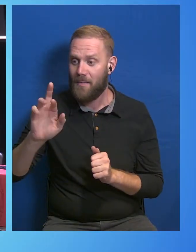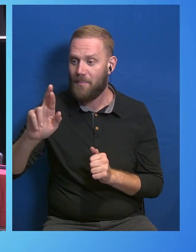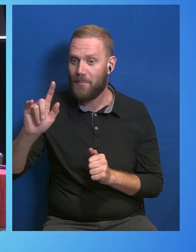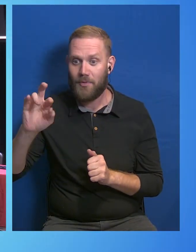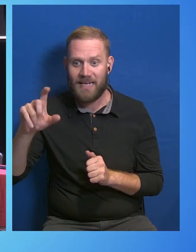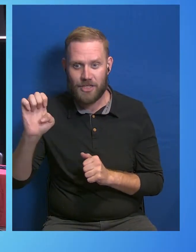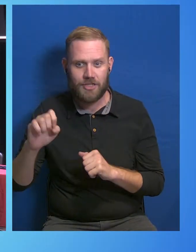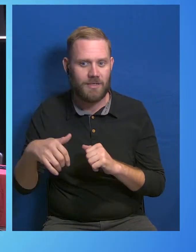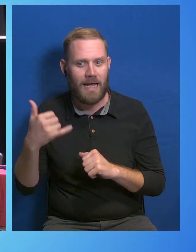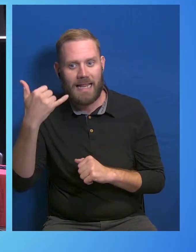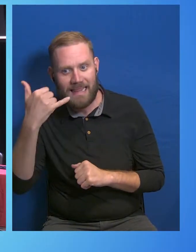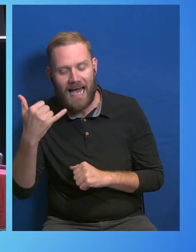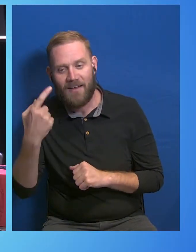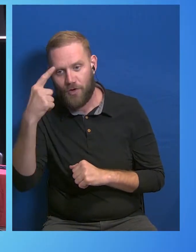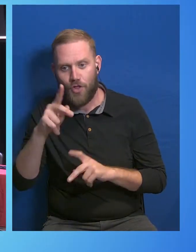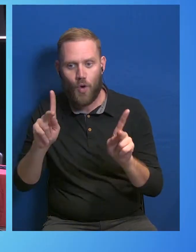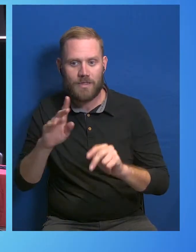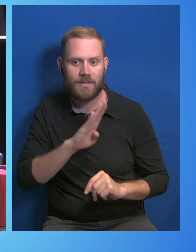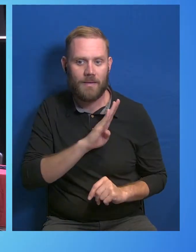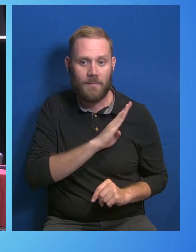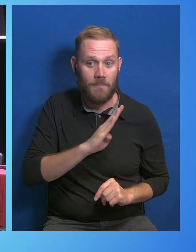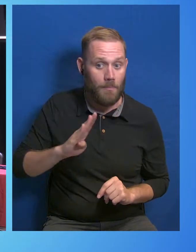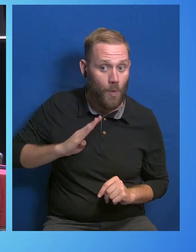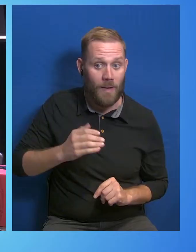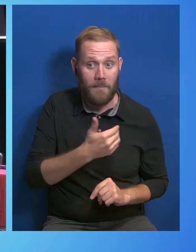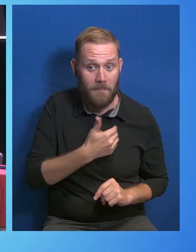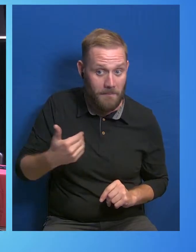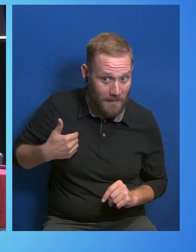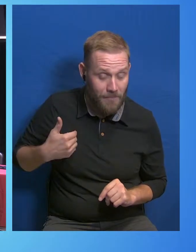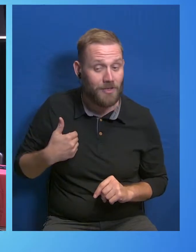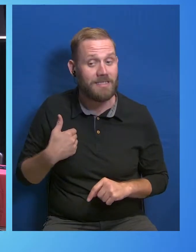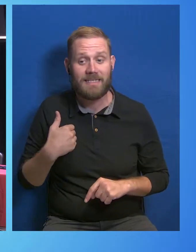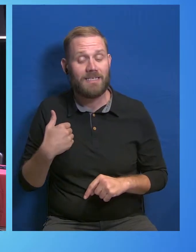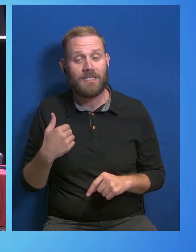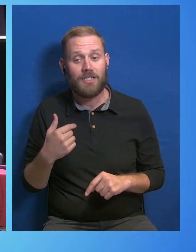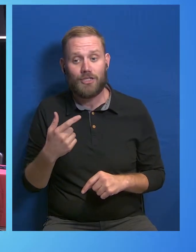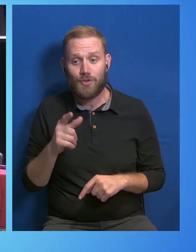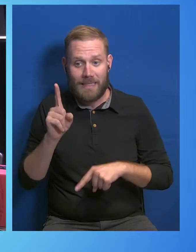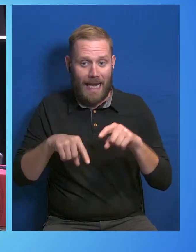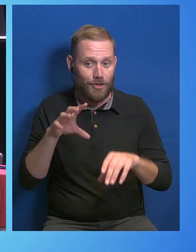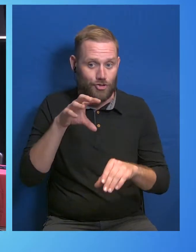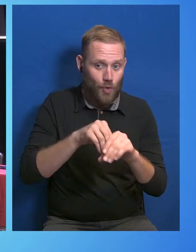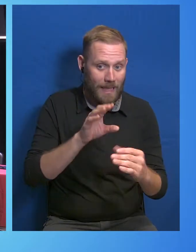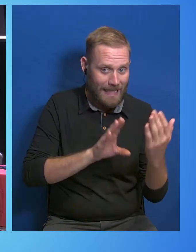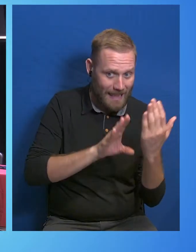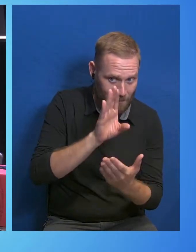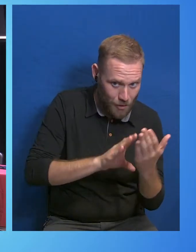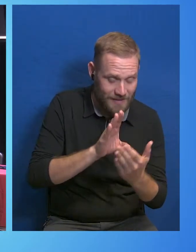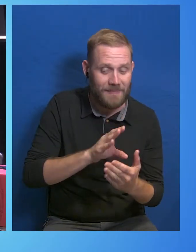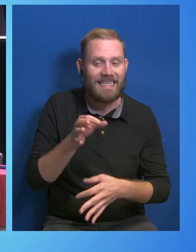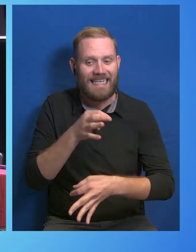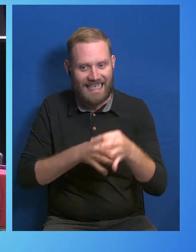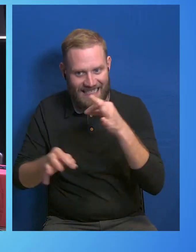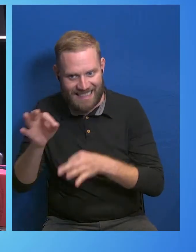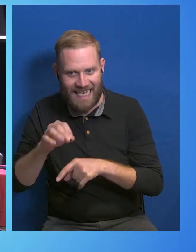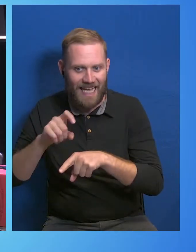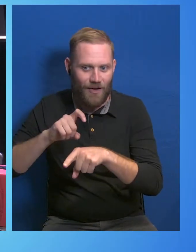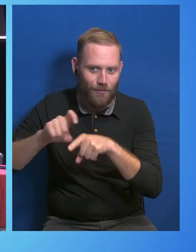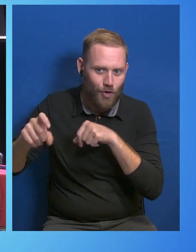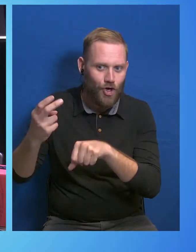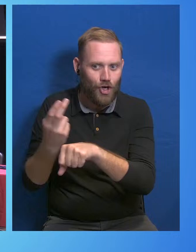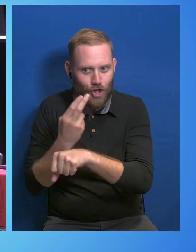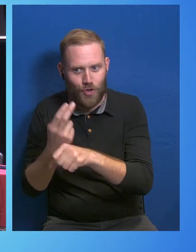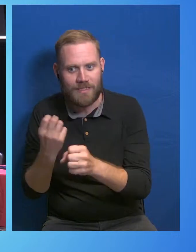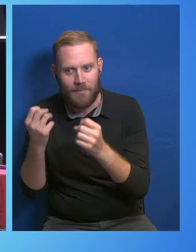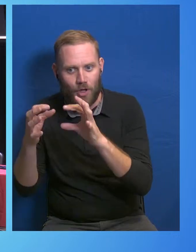to participate in person to be able to see in real time what's happening rather than through the use of